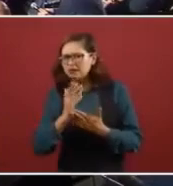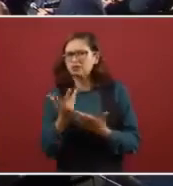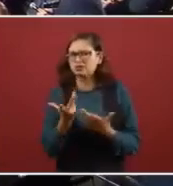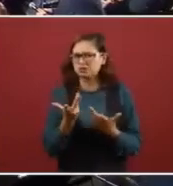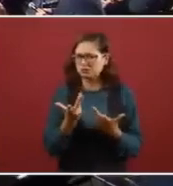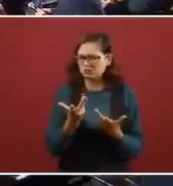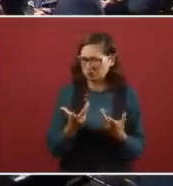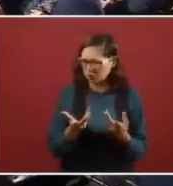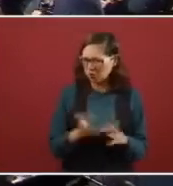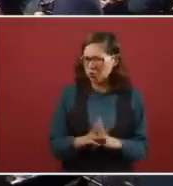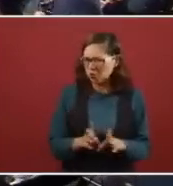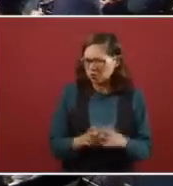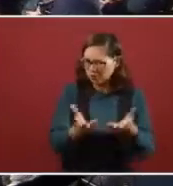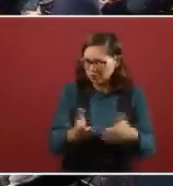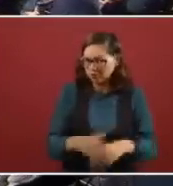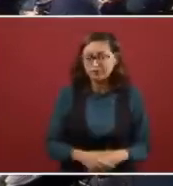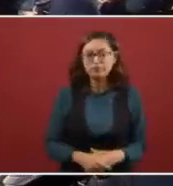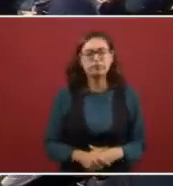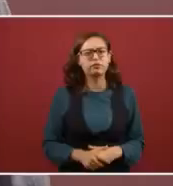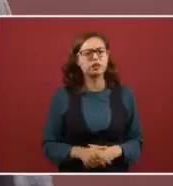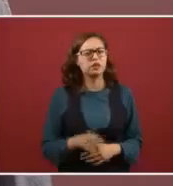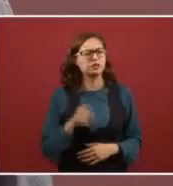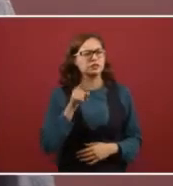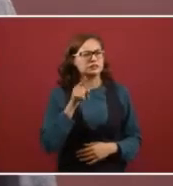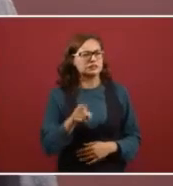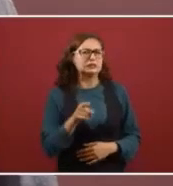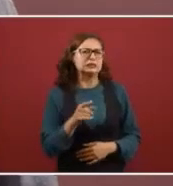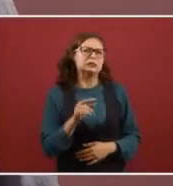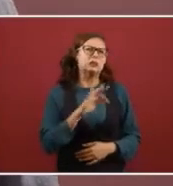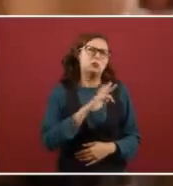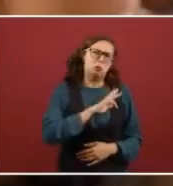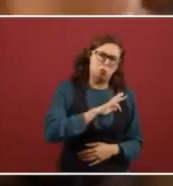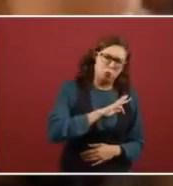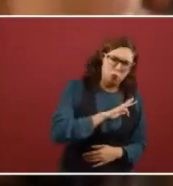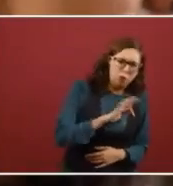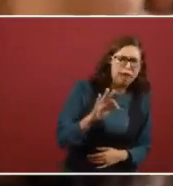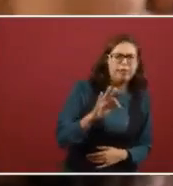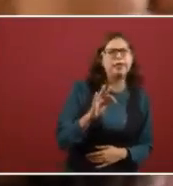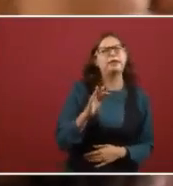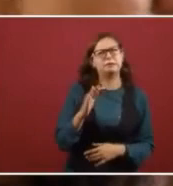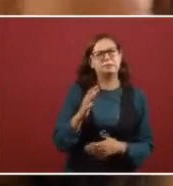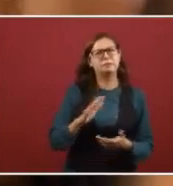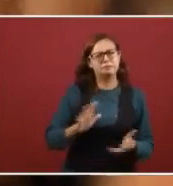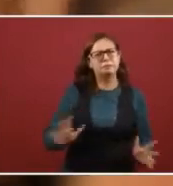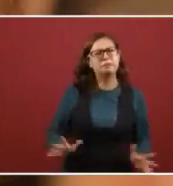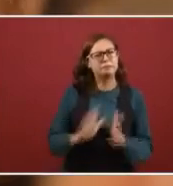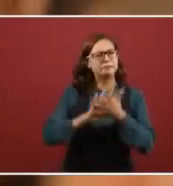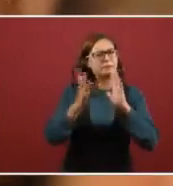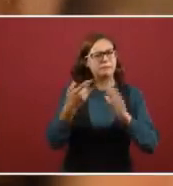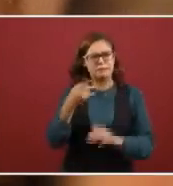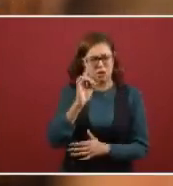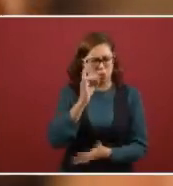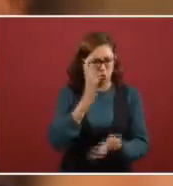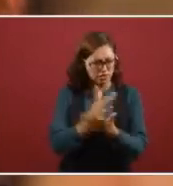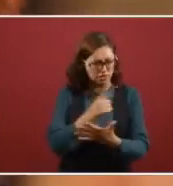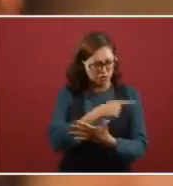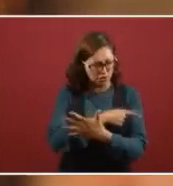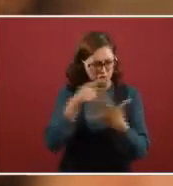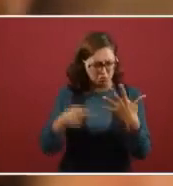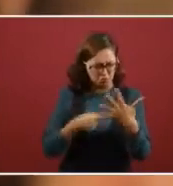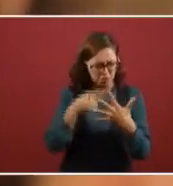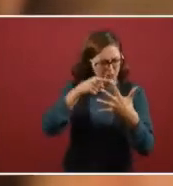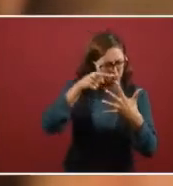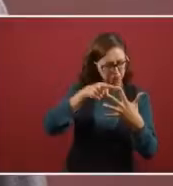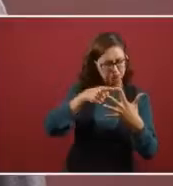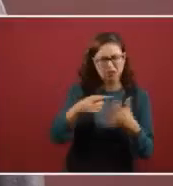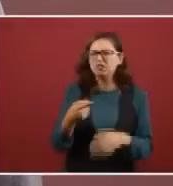no es lo único. that is something that ¿En qué influences, porcentaje but más o it's menos not se everything. movería esta situación? So what would you say about Pues this sí, situation? influye